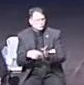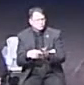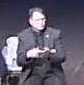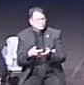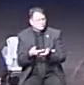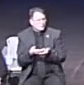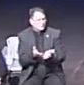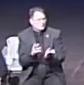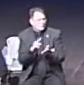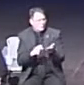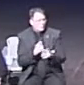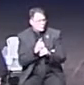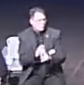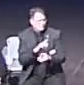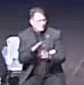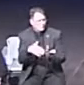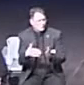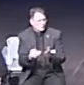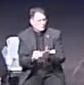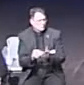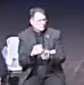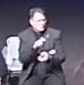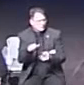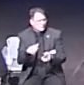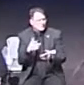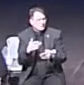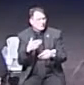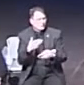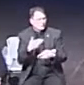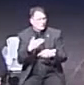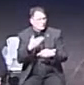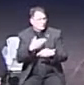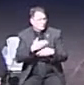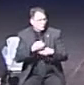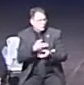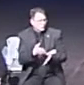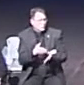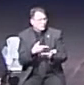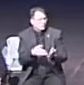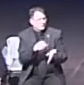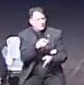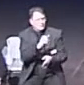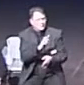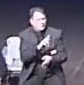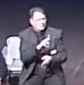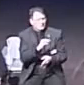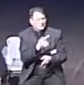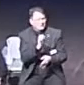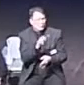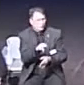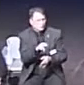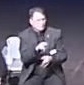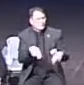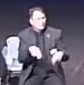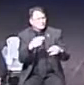arts. The production we're presenting today is called Perfection. Perfection is a dance